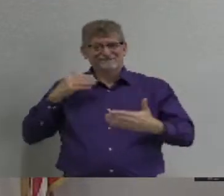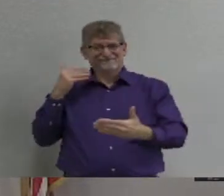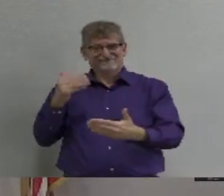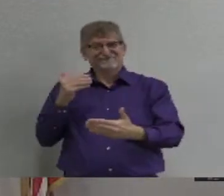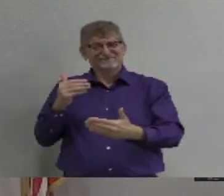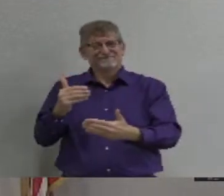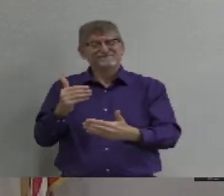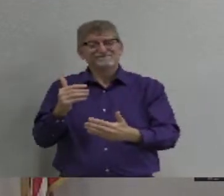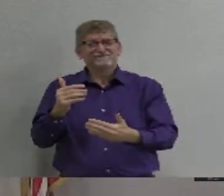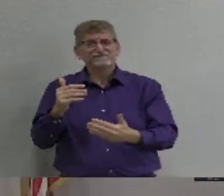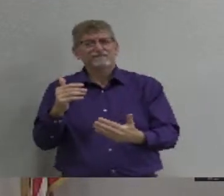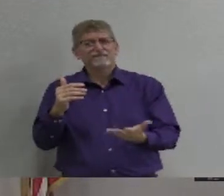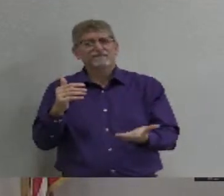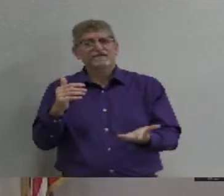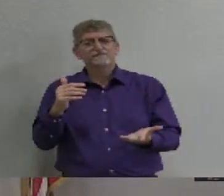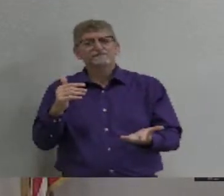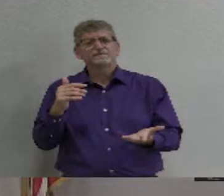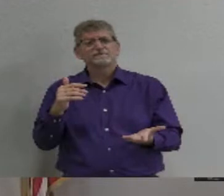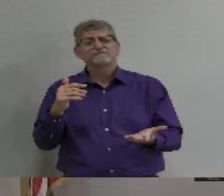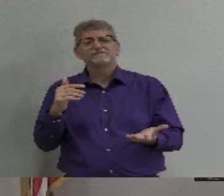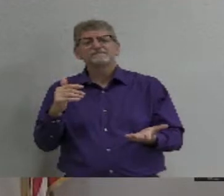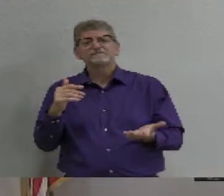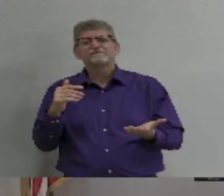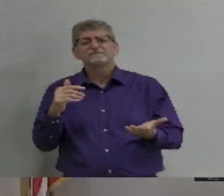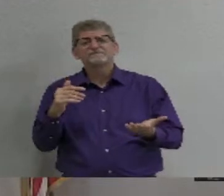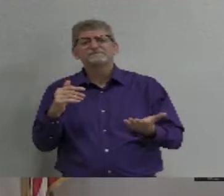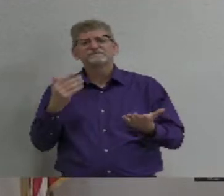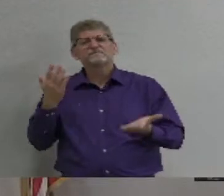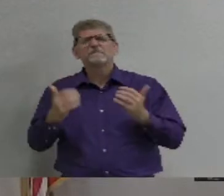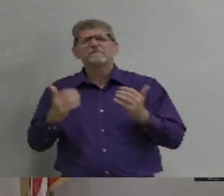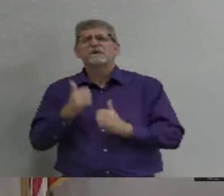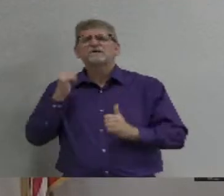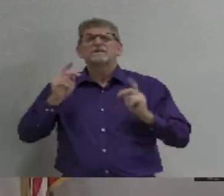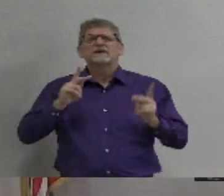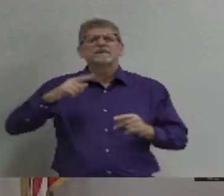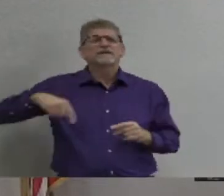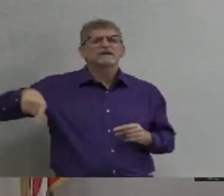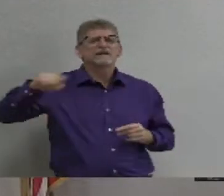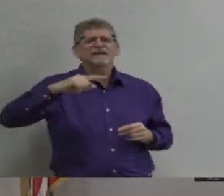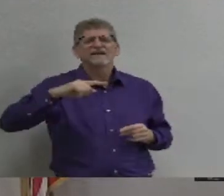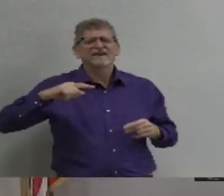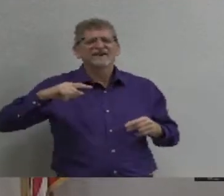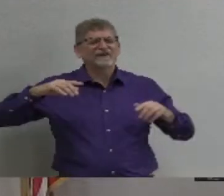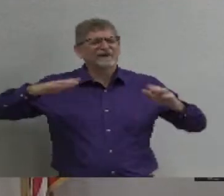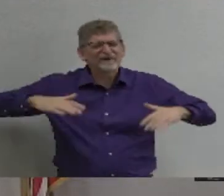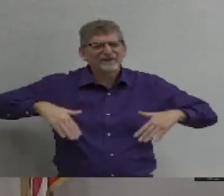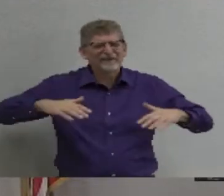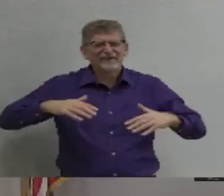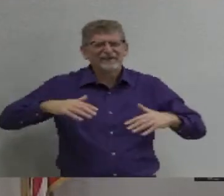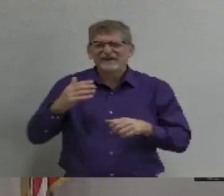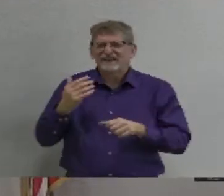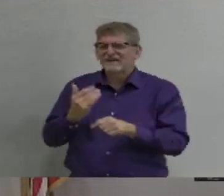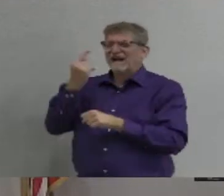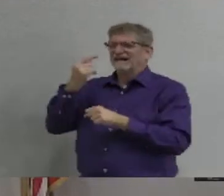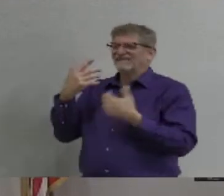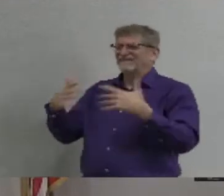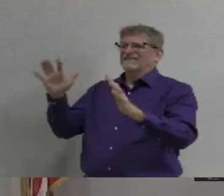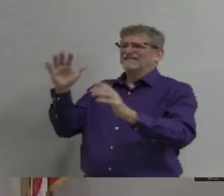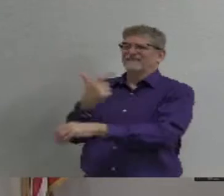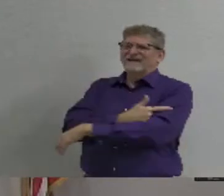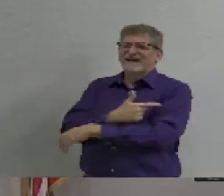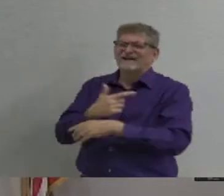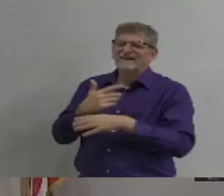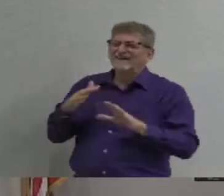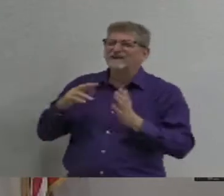there will likely be the majority of people not vaccinated by that point. And so I think the same guidance, the